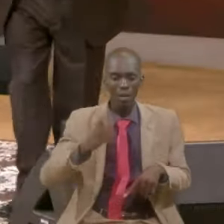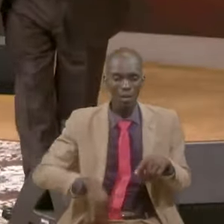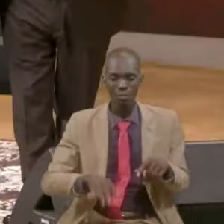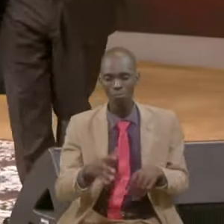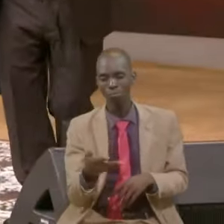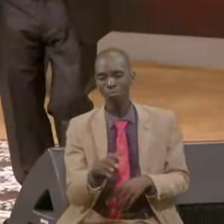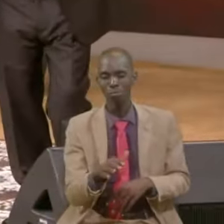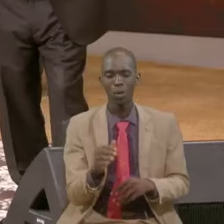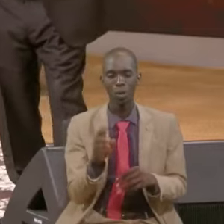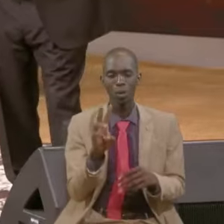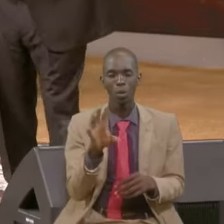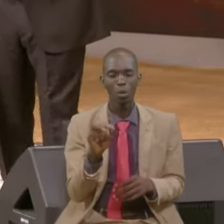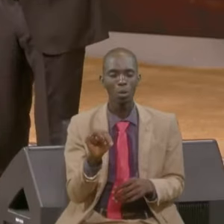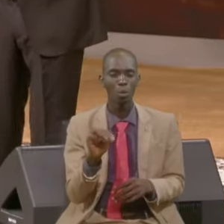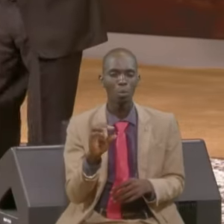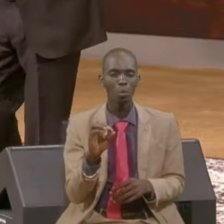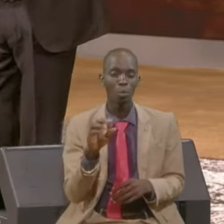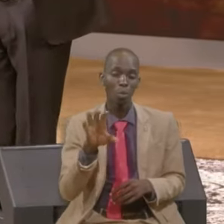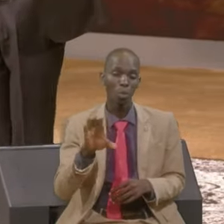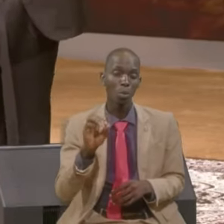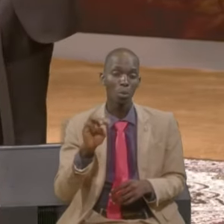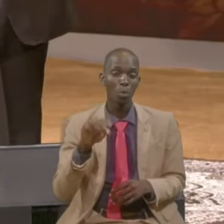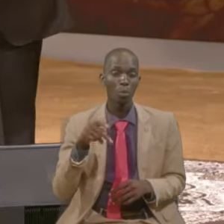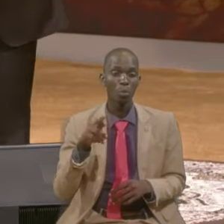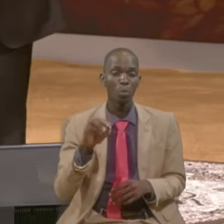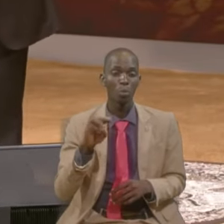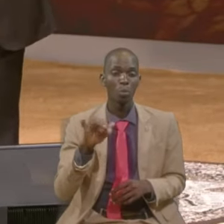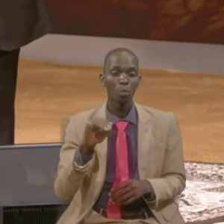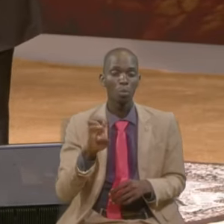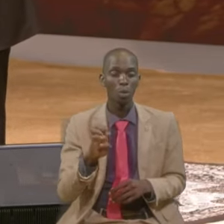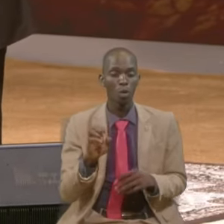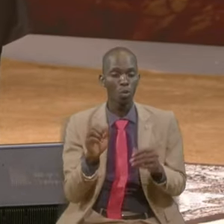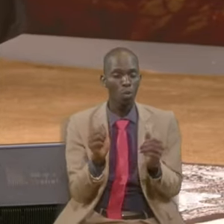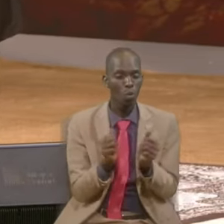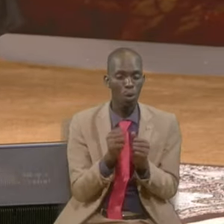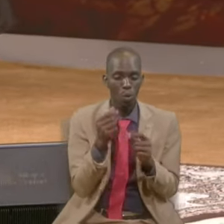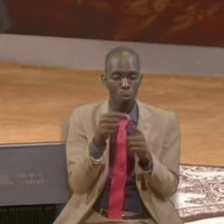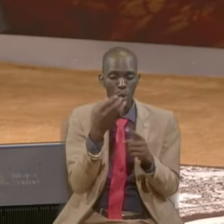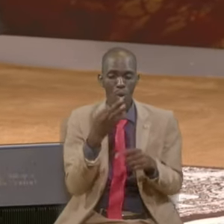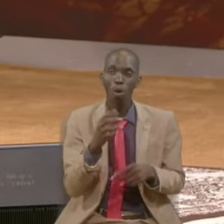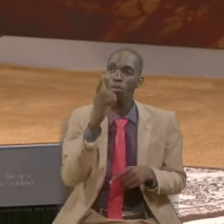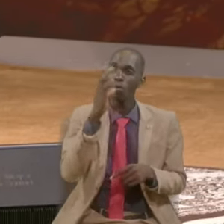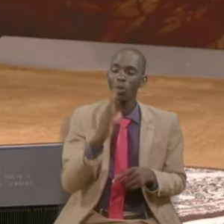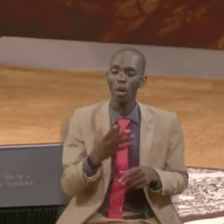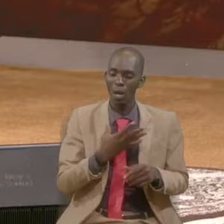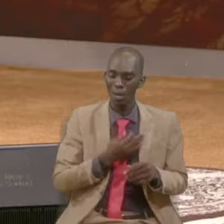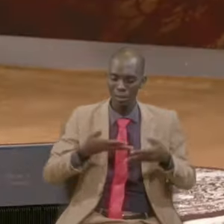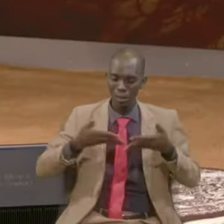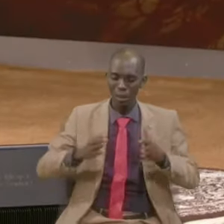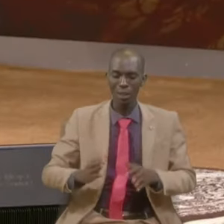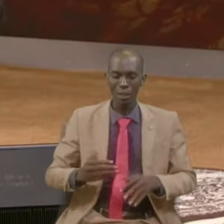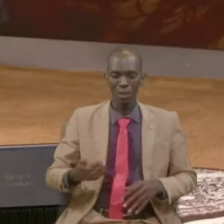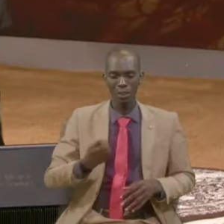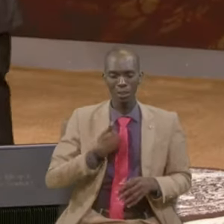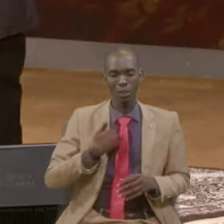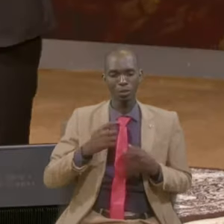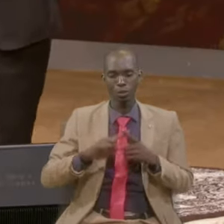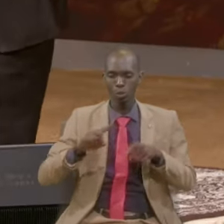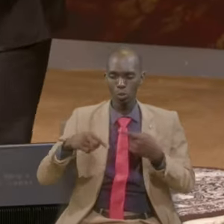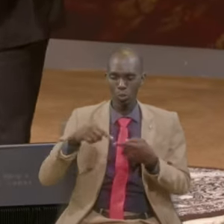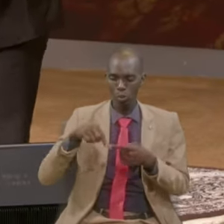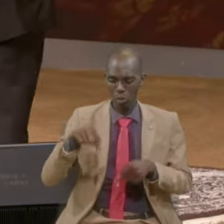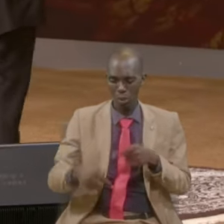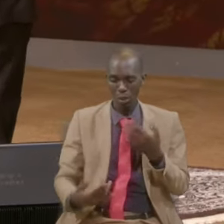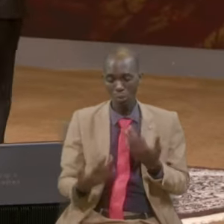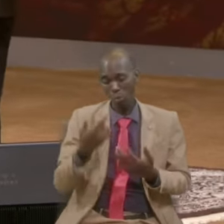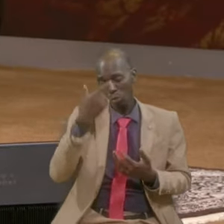allow ourselves to go to hell just because we want to be at peace with. That's why it